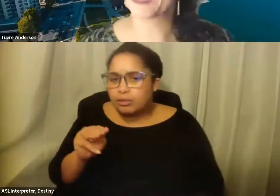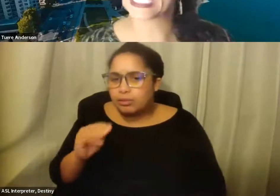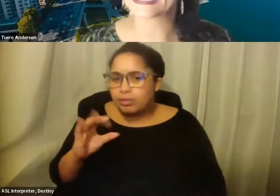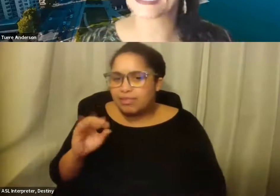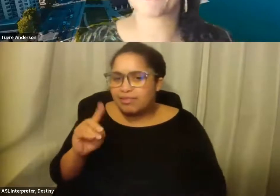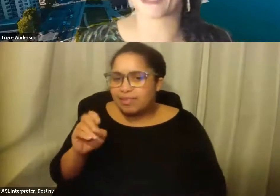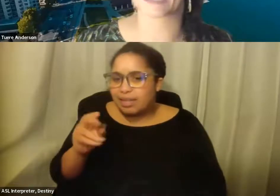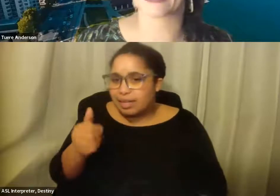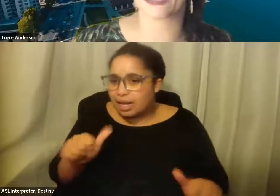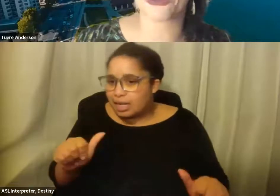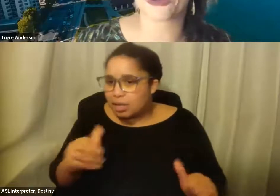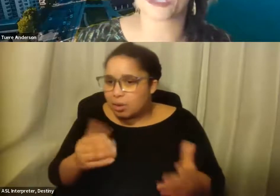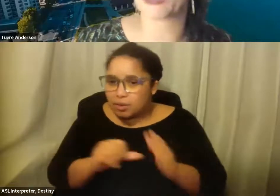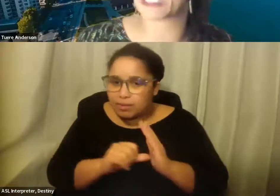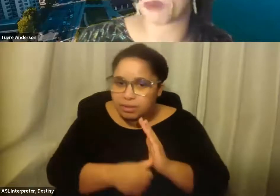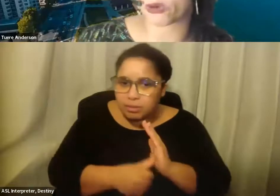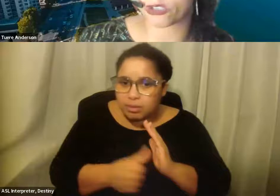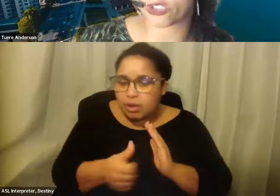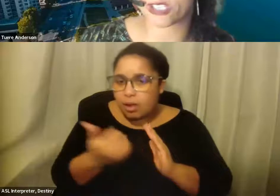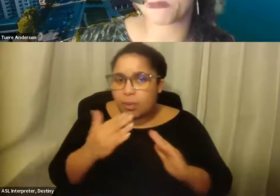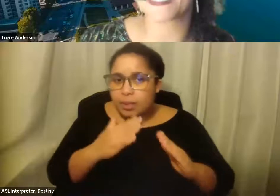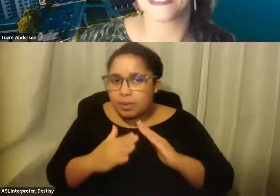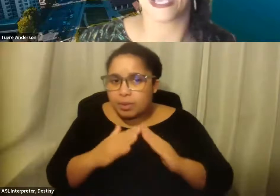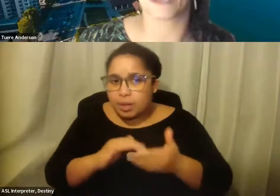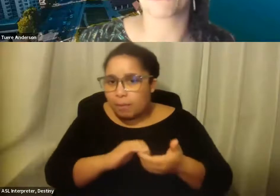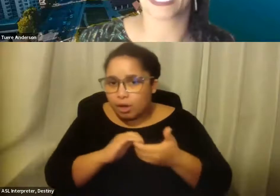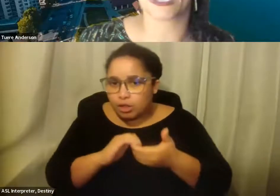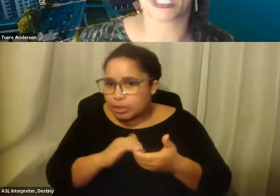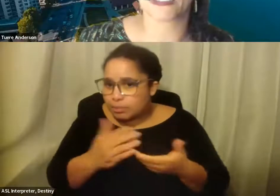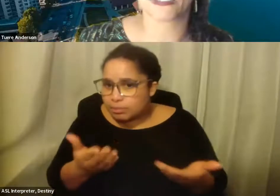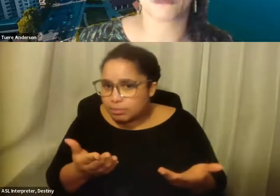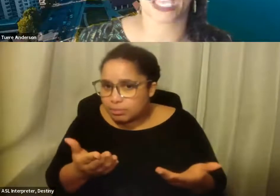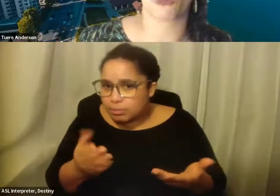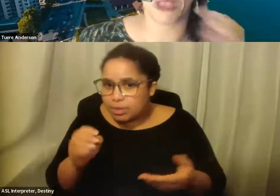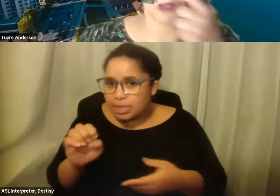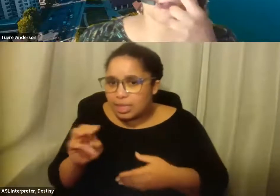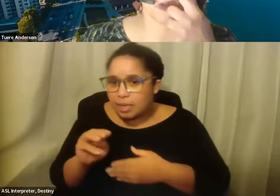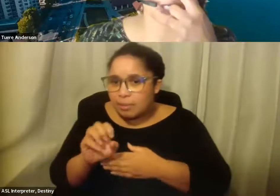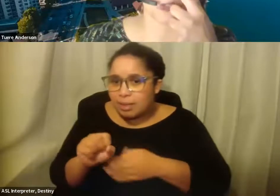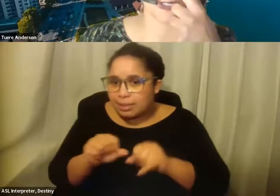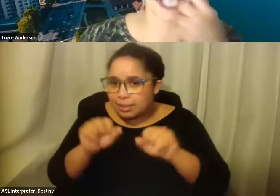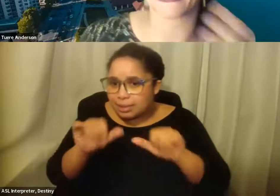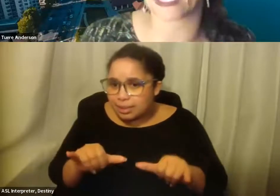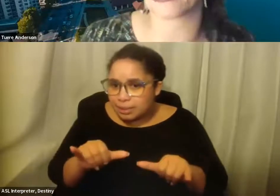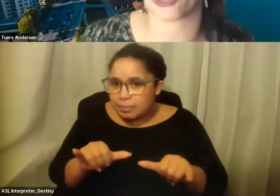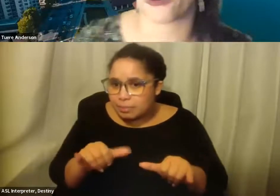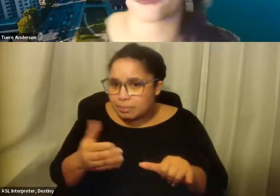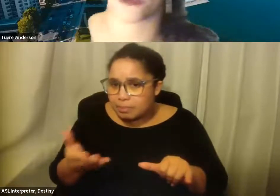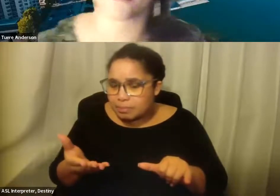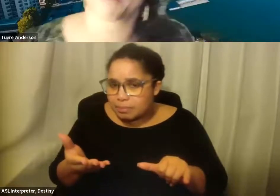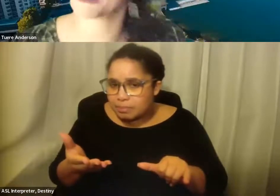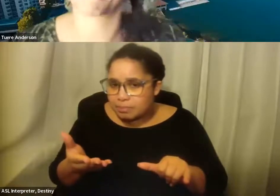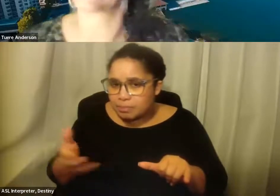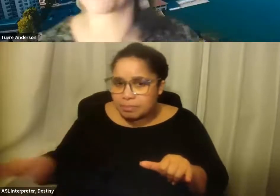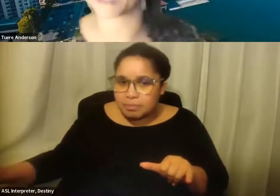to illuminate about any other community partnerships with the EMS system that will help inform this redesign that